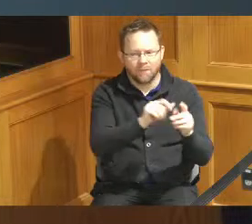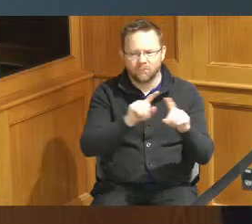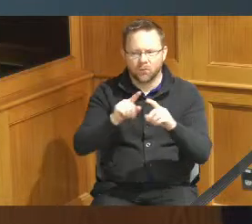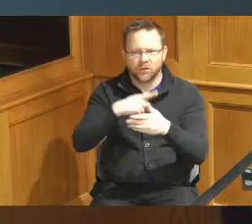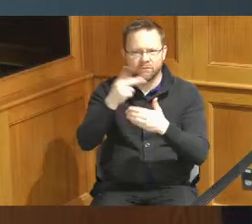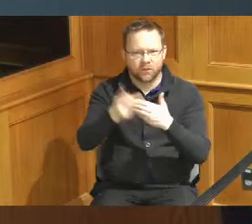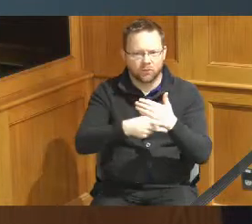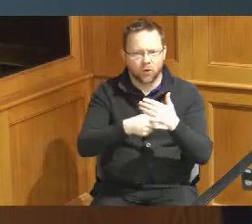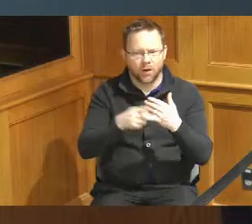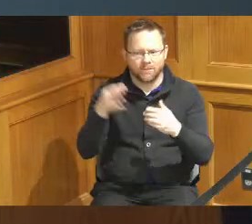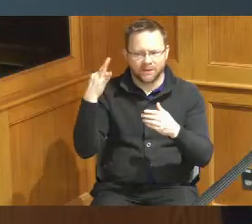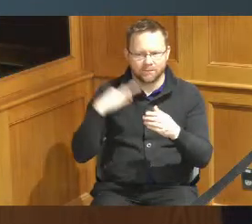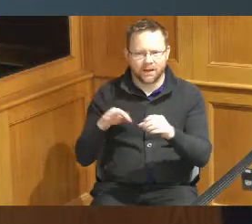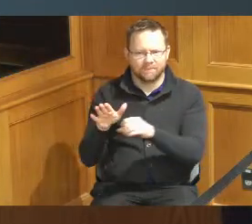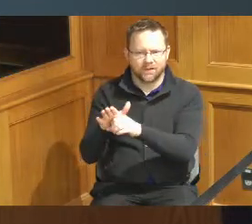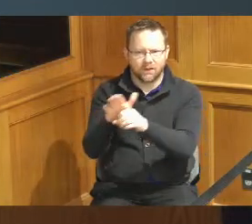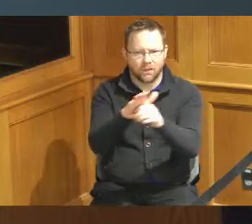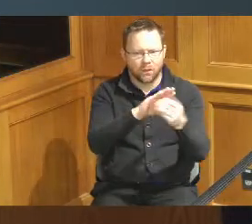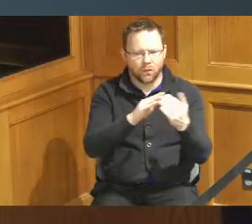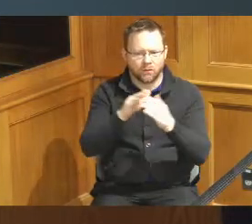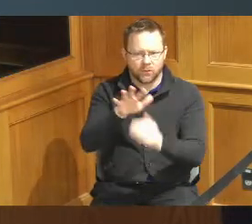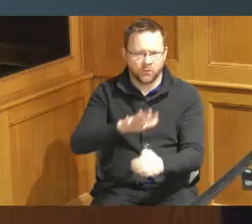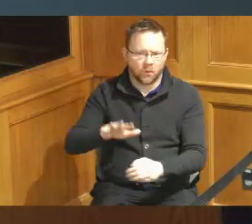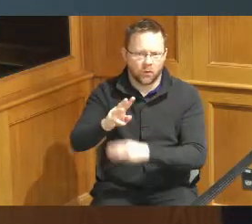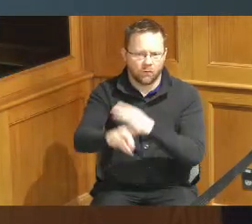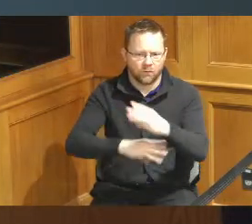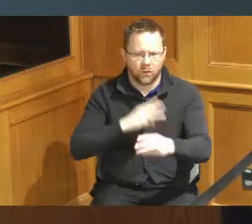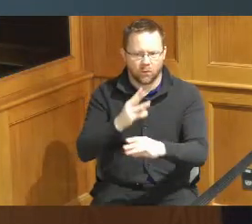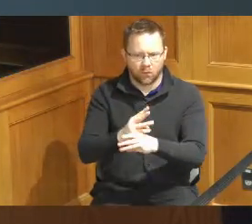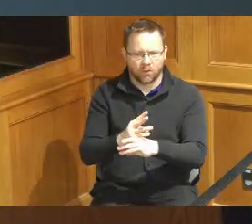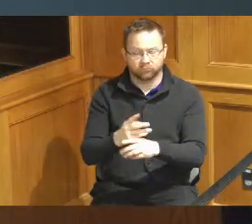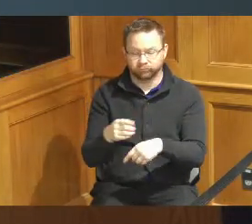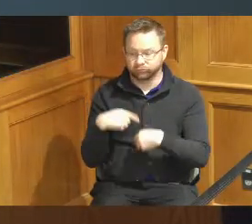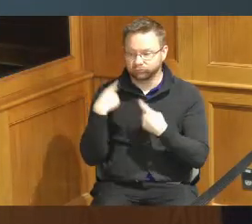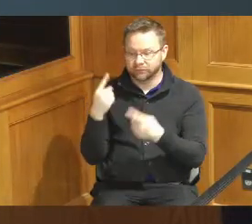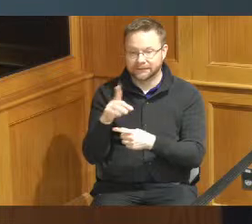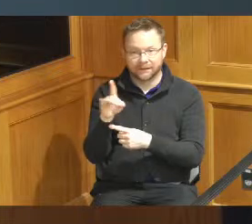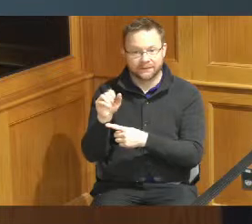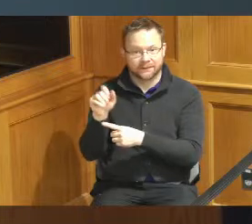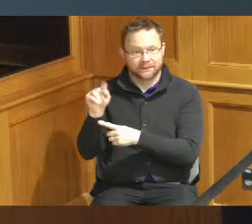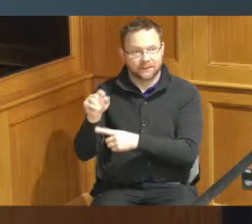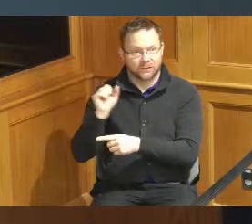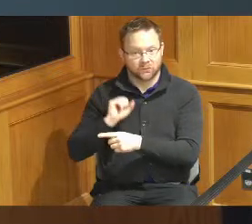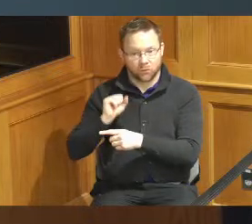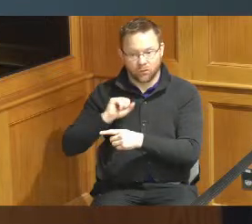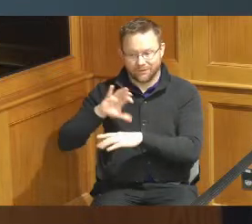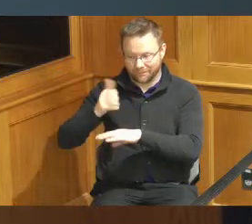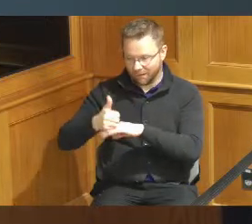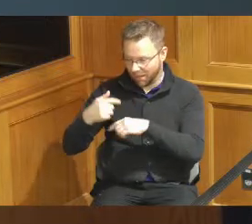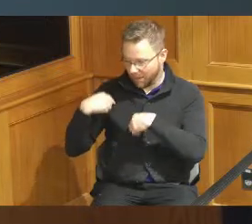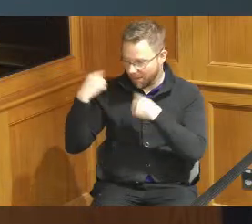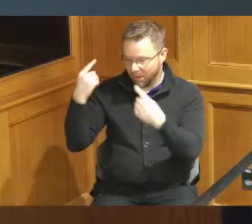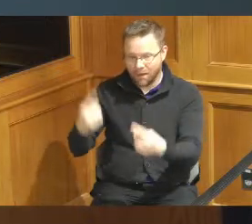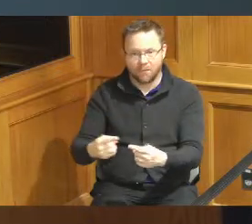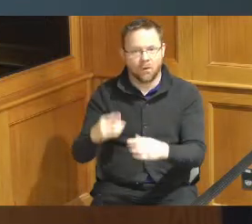local communities throughout the world. Whereas since Delta Sigma Theta Sorority founding, more